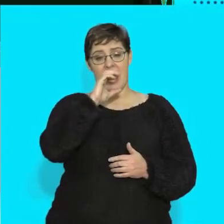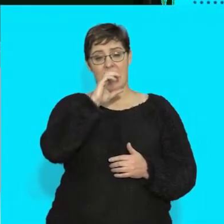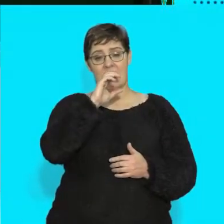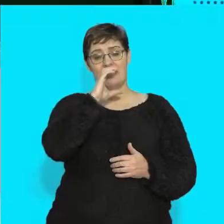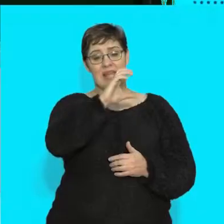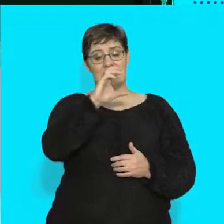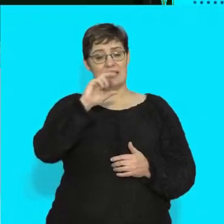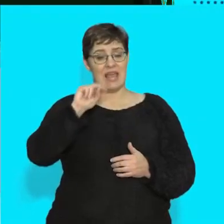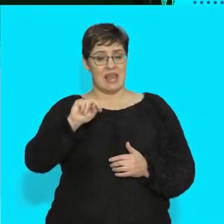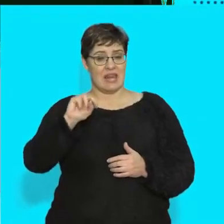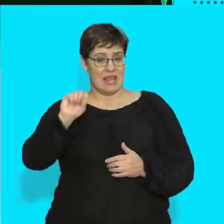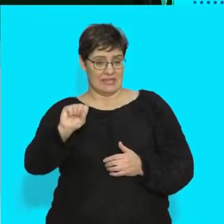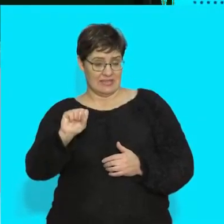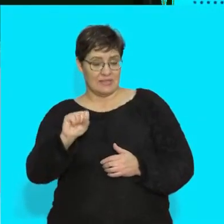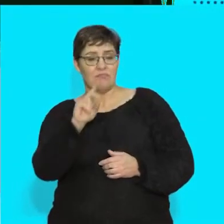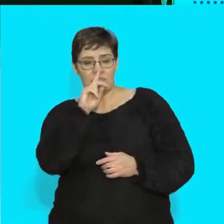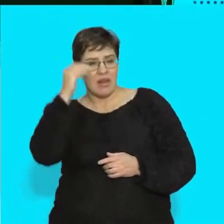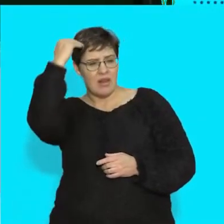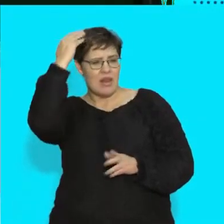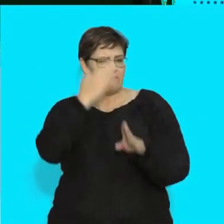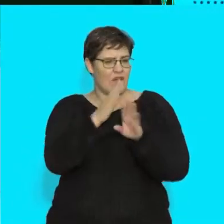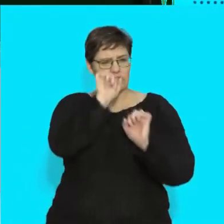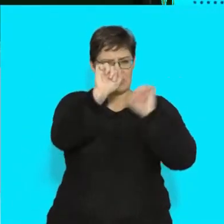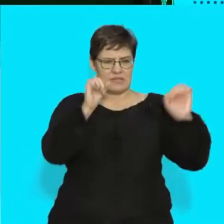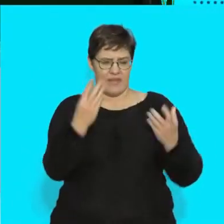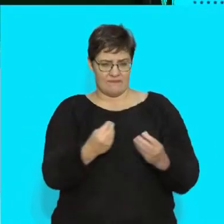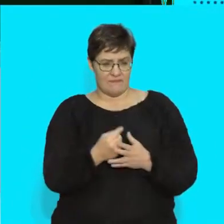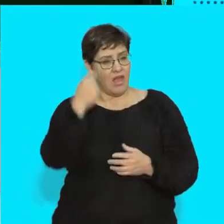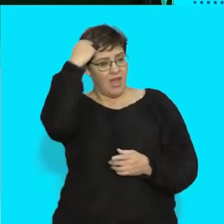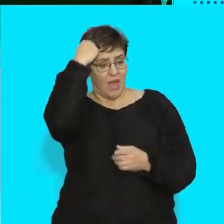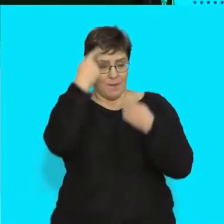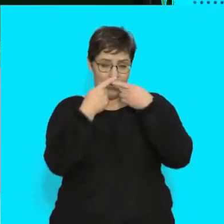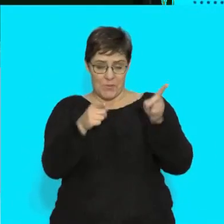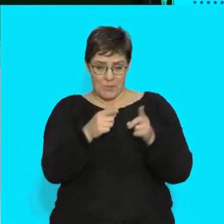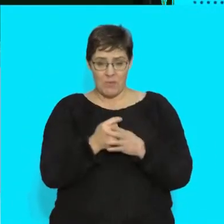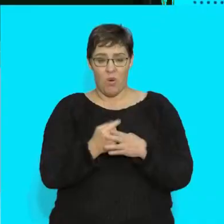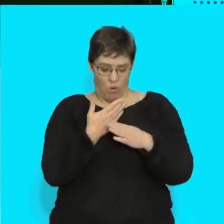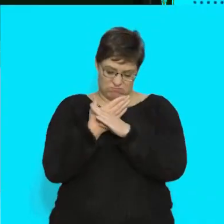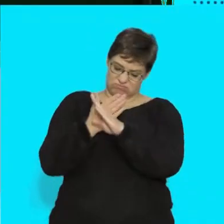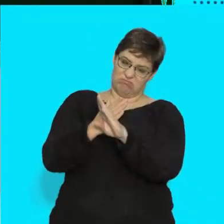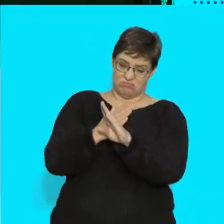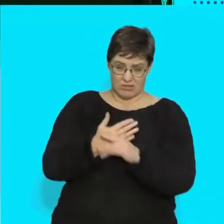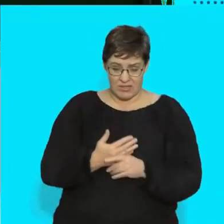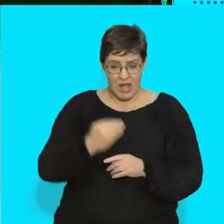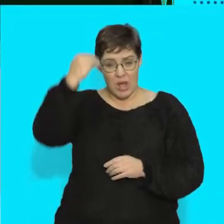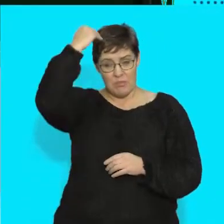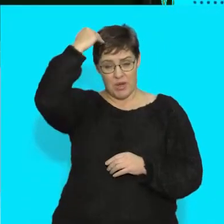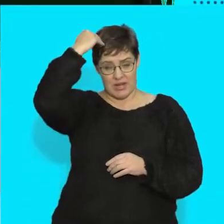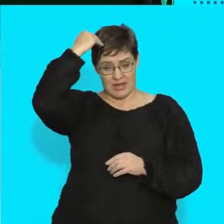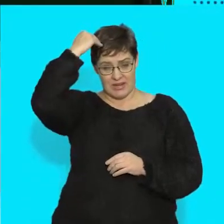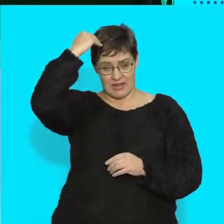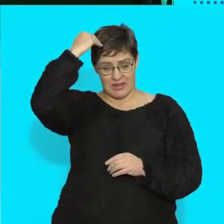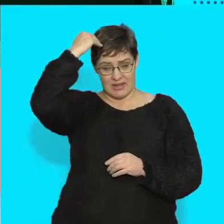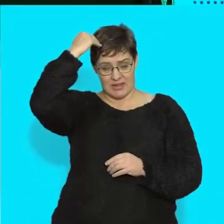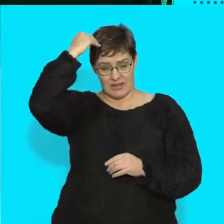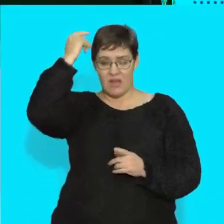special parts of what functions it does. So if the burst or the rupture or the blockage occurs in